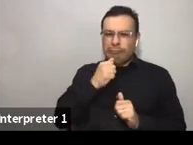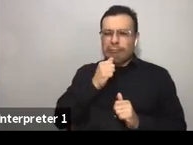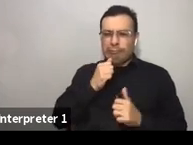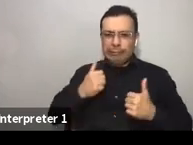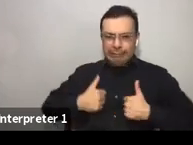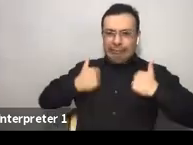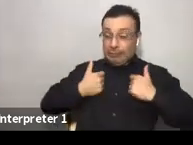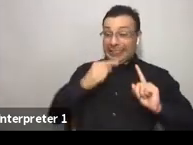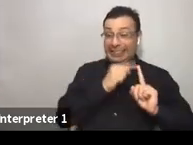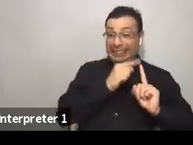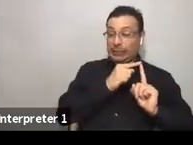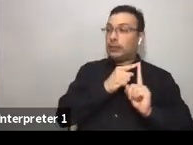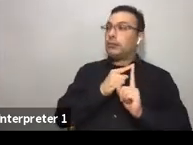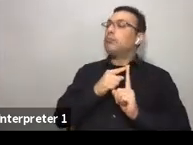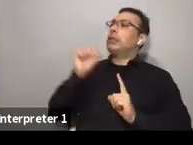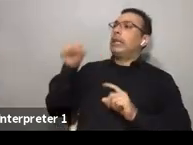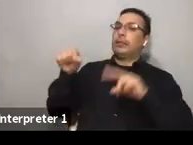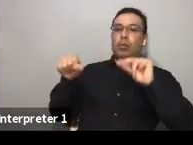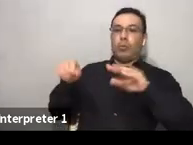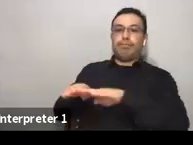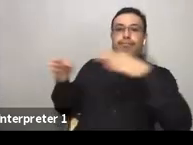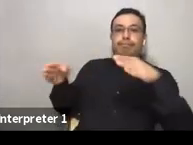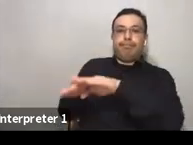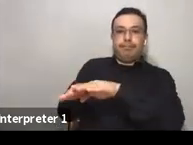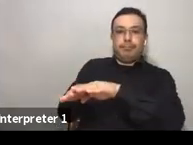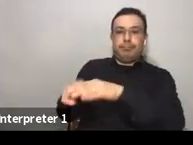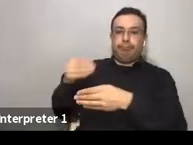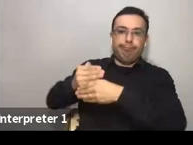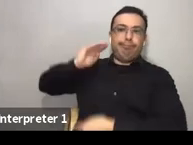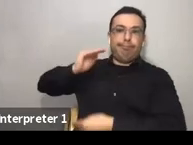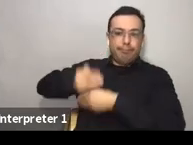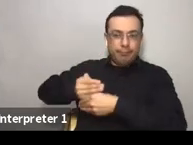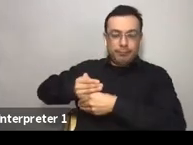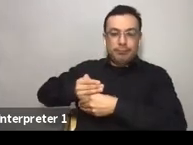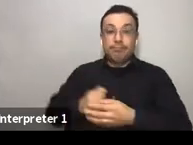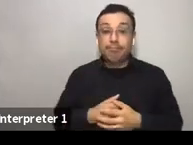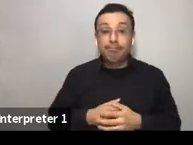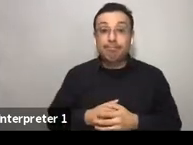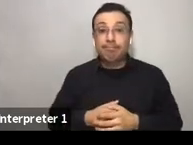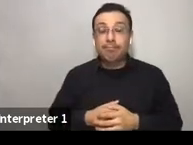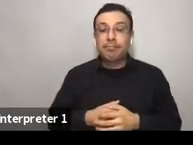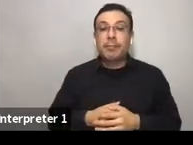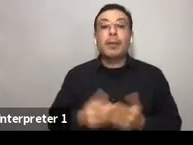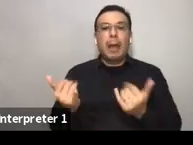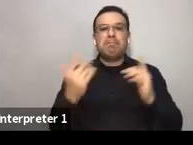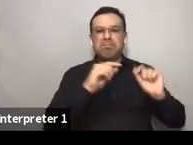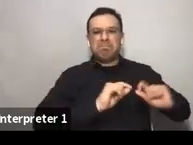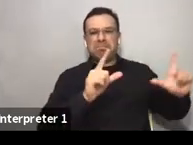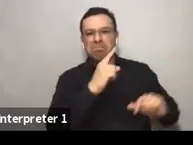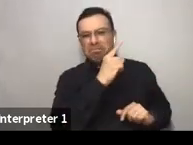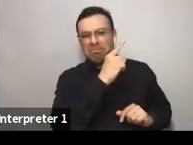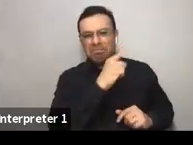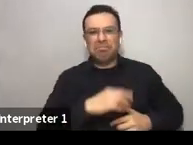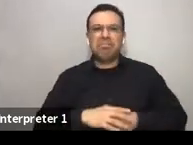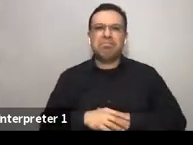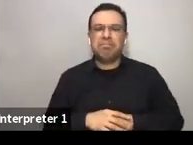So in this, it kind of talks about those levels of privacy protection, kind of what's underneath them. Individuals, as we said, have